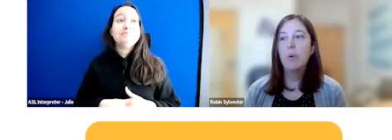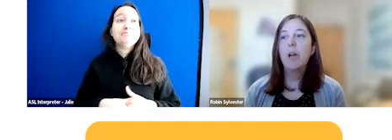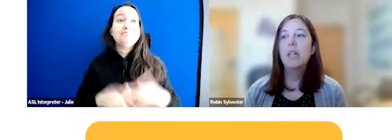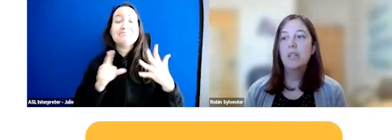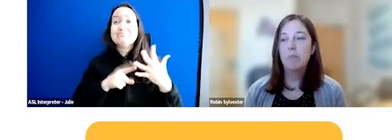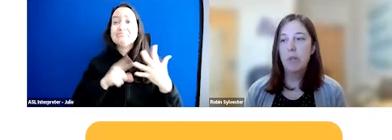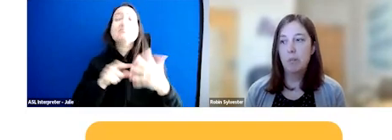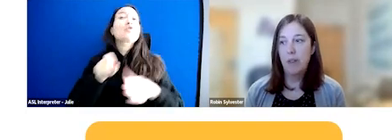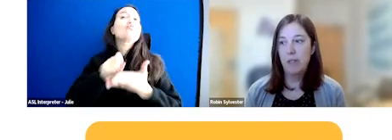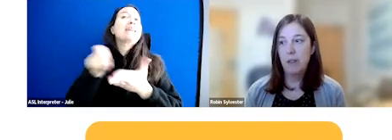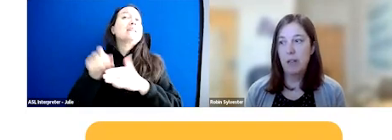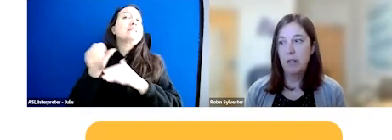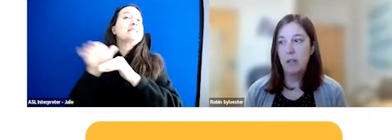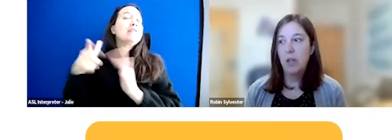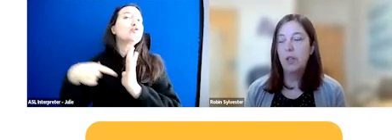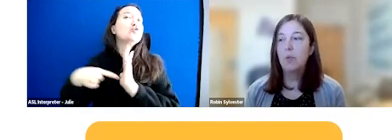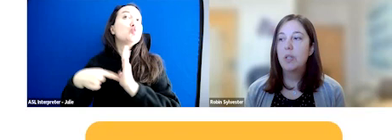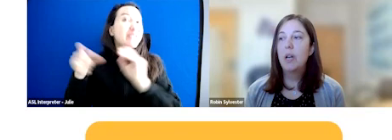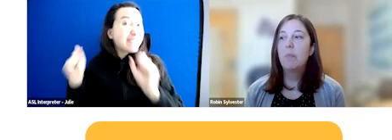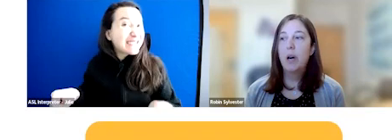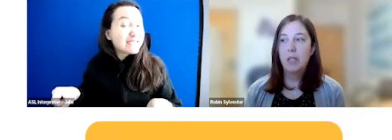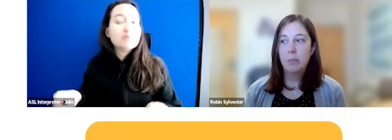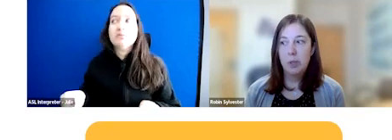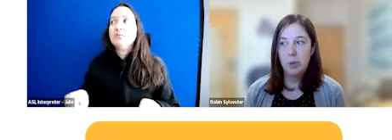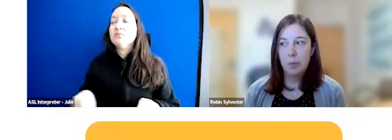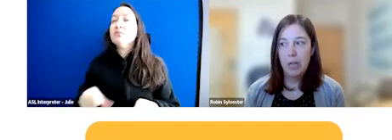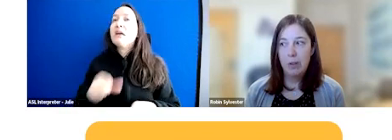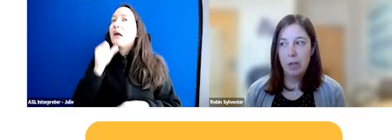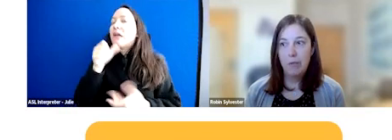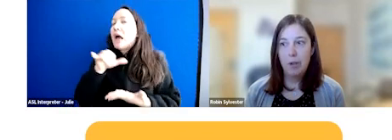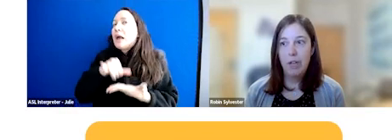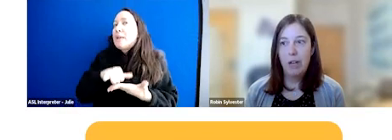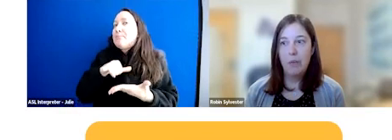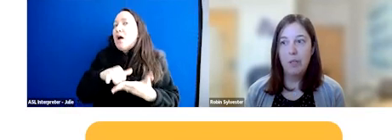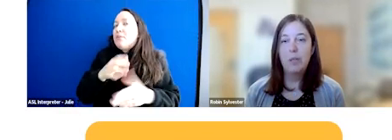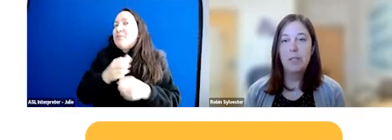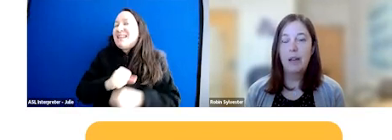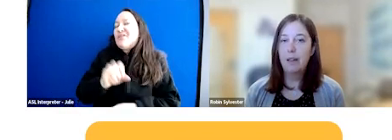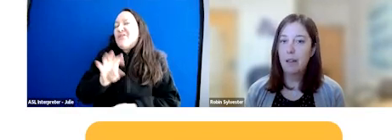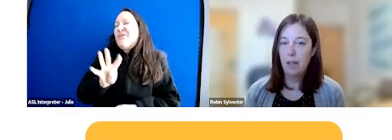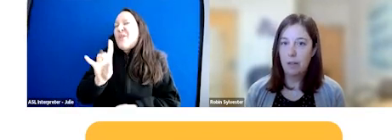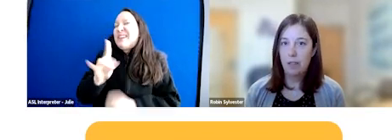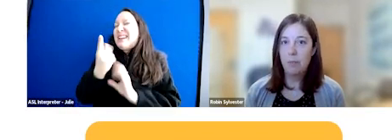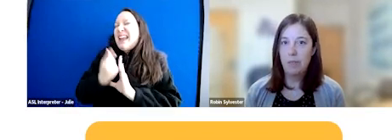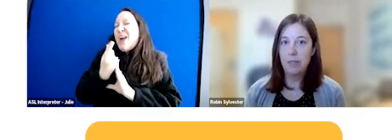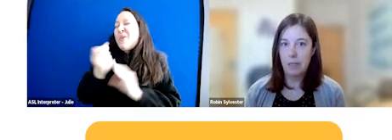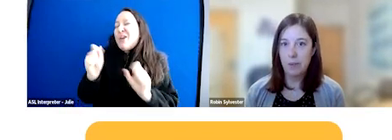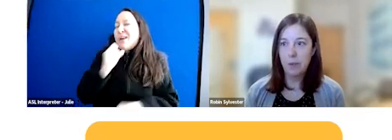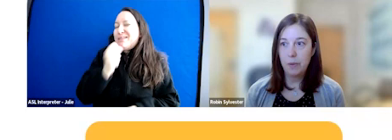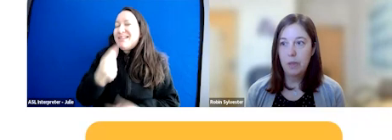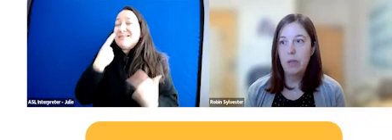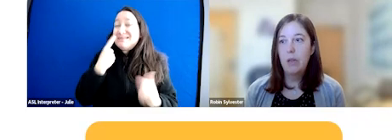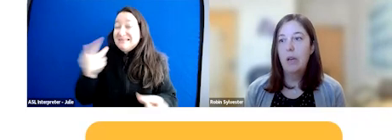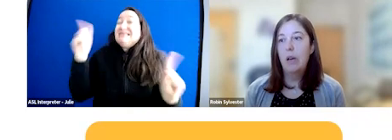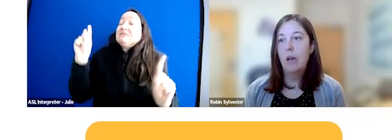Can we write and submit by the deadline? So it's not impossible to obtain a grant in 48 hours, but it's highly unlikely to be